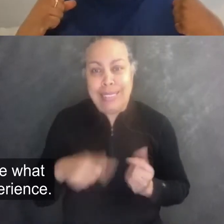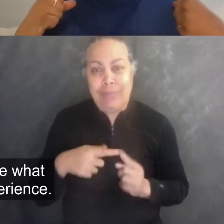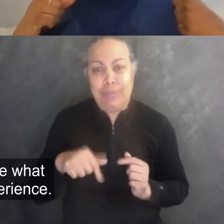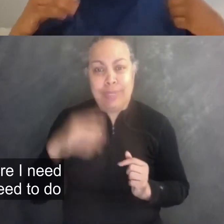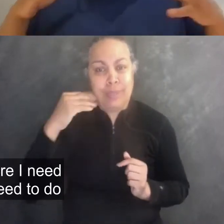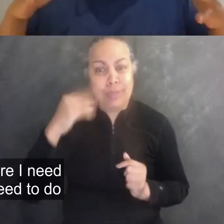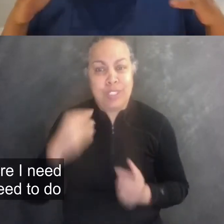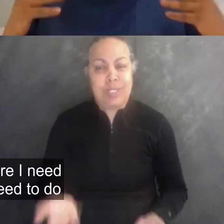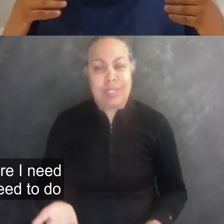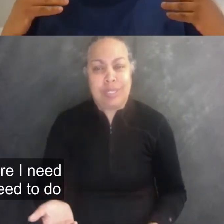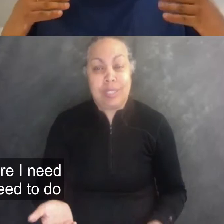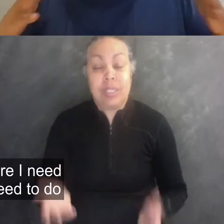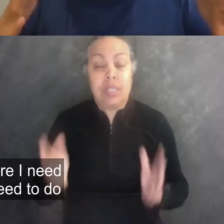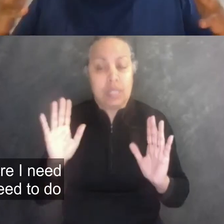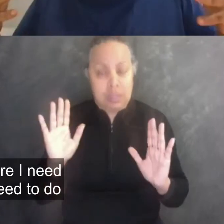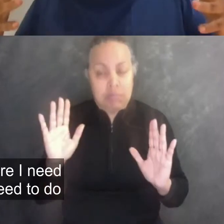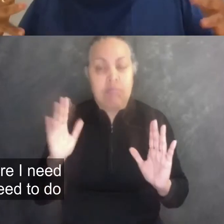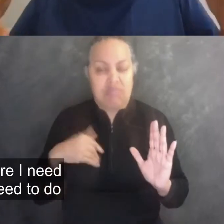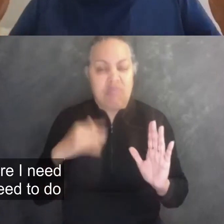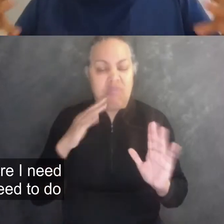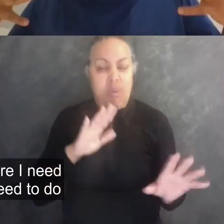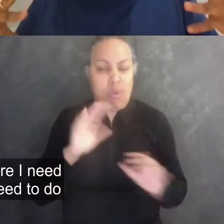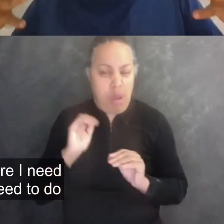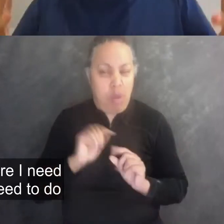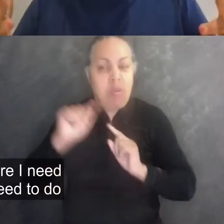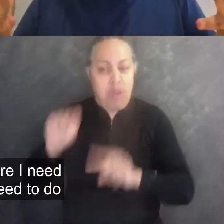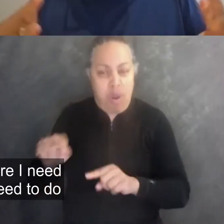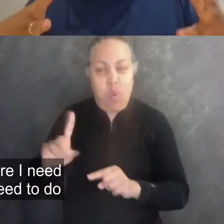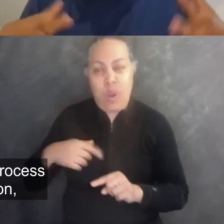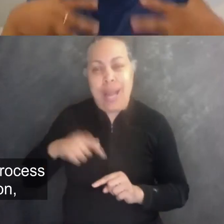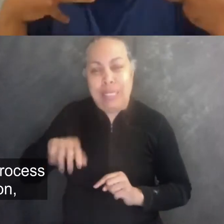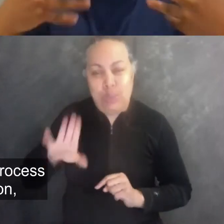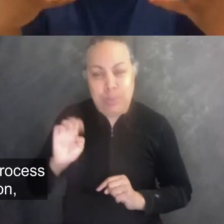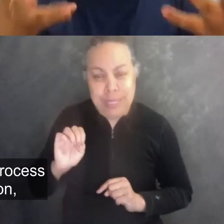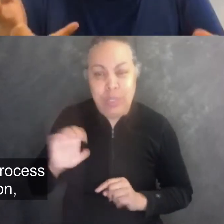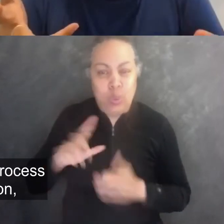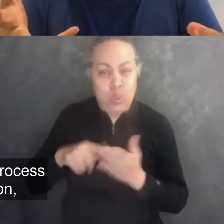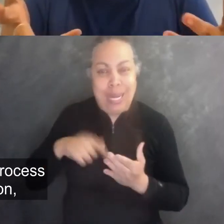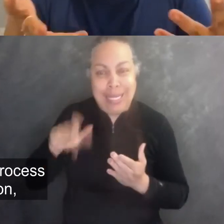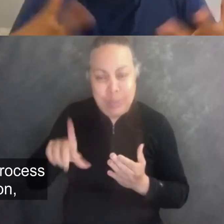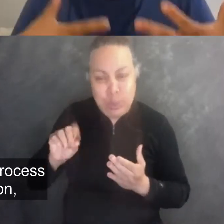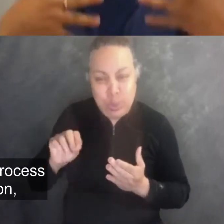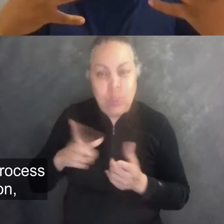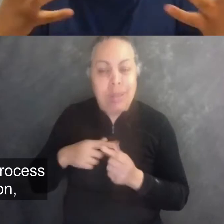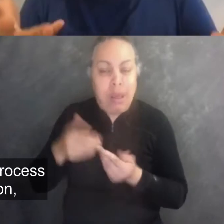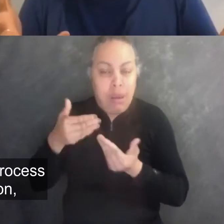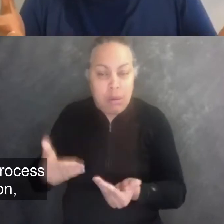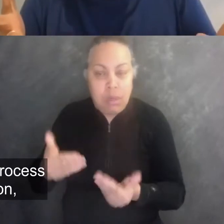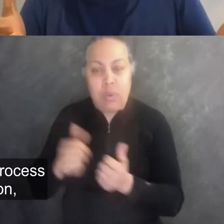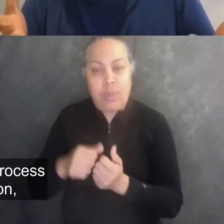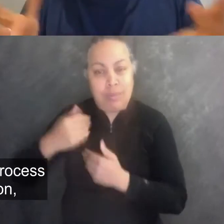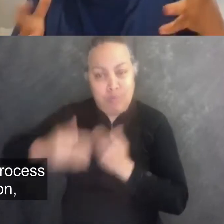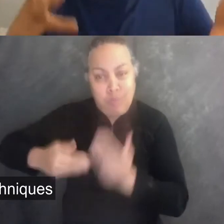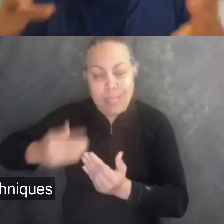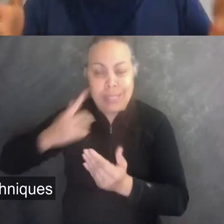experience. So I'm going to go where I need to go and do what I need to do and submit to the process of this